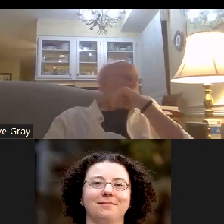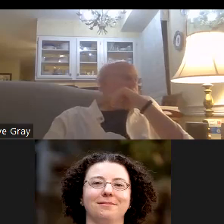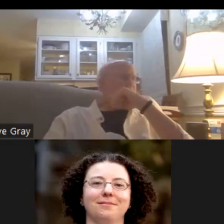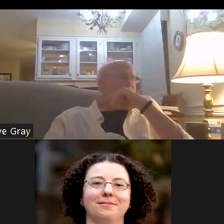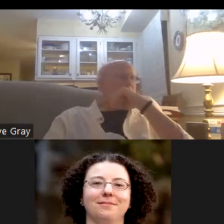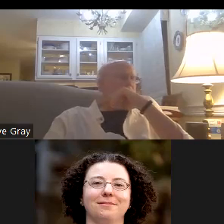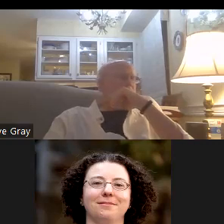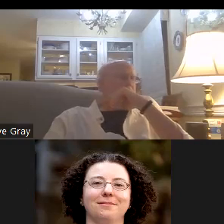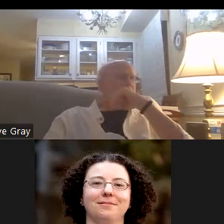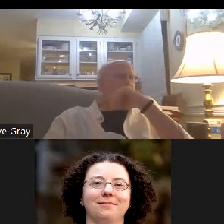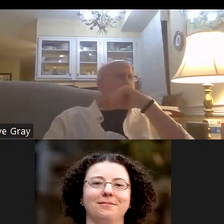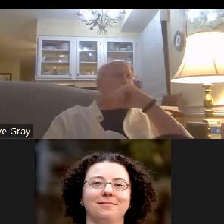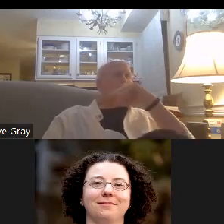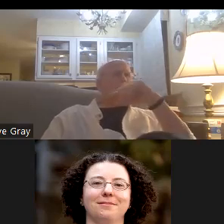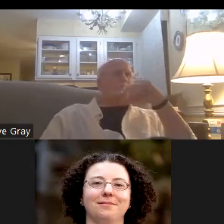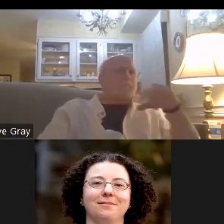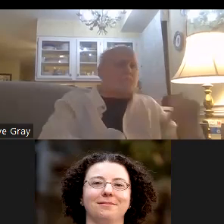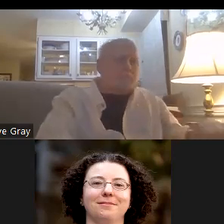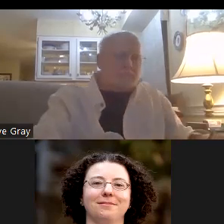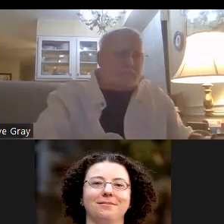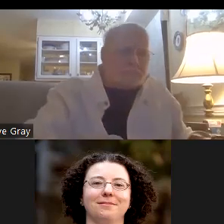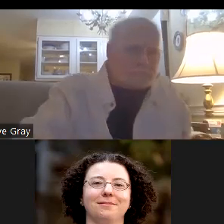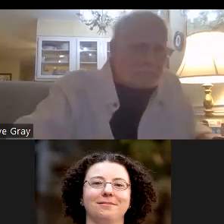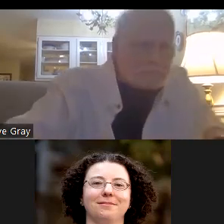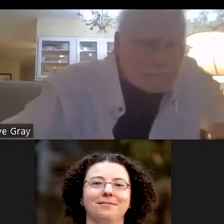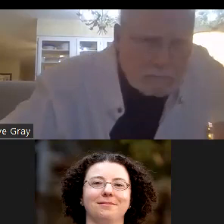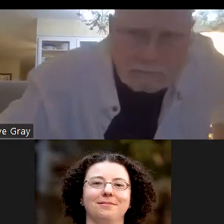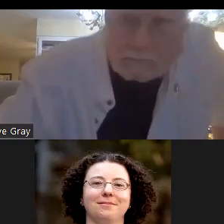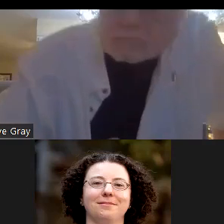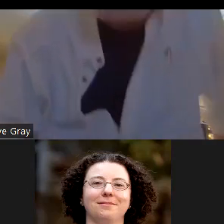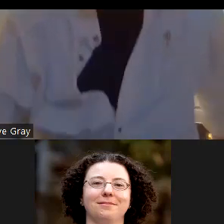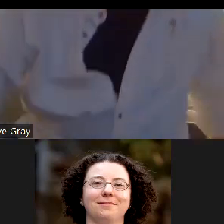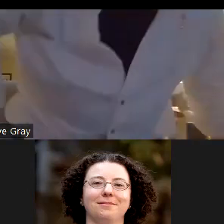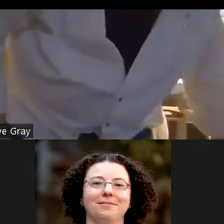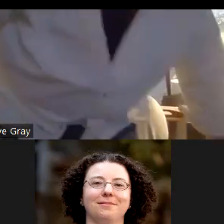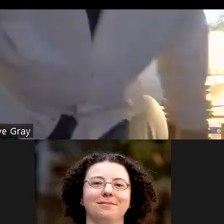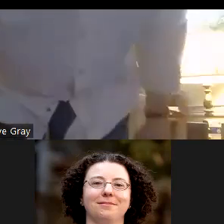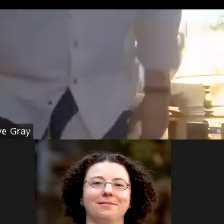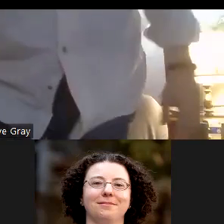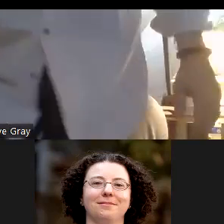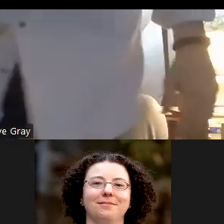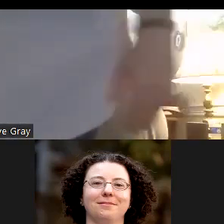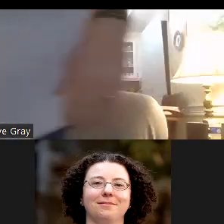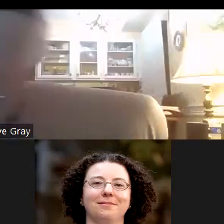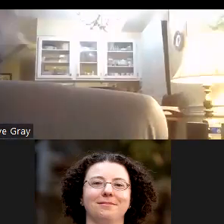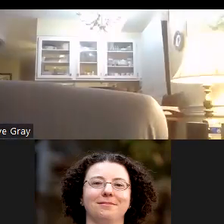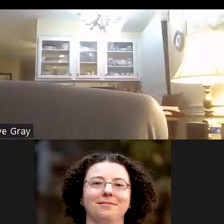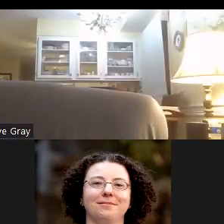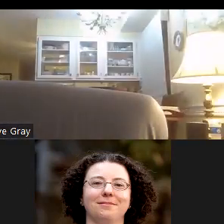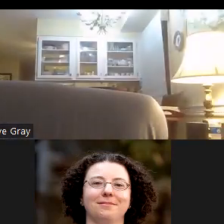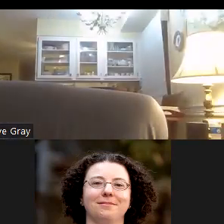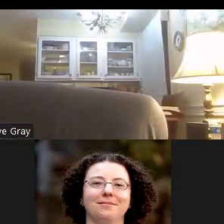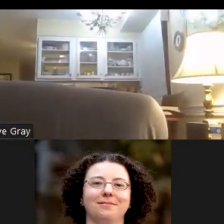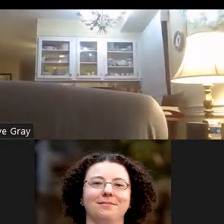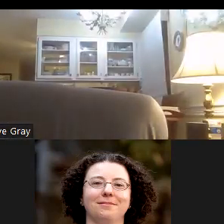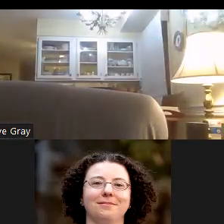them. CDC is good too. They have really good resources. People CDC also has, you know, comparable, I would say.